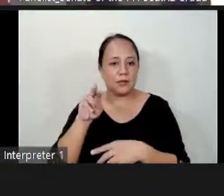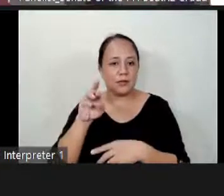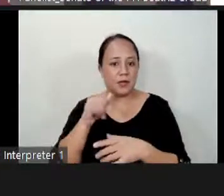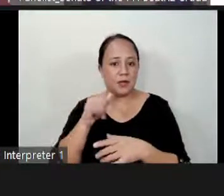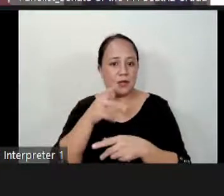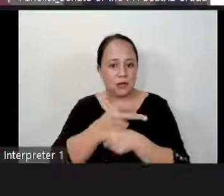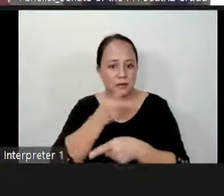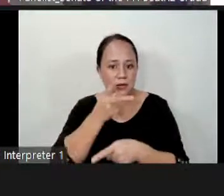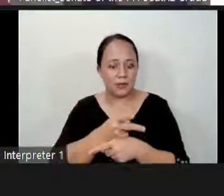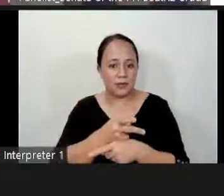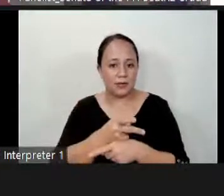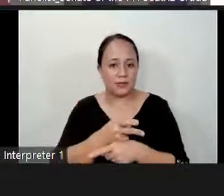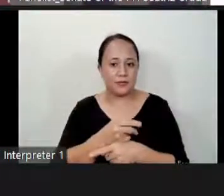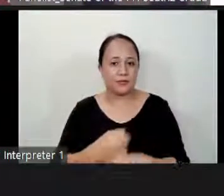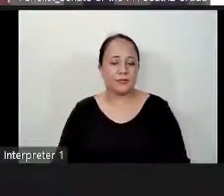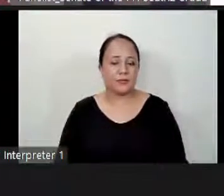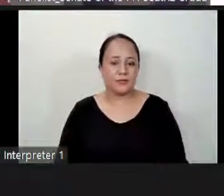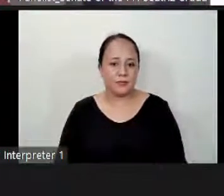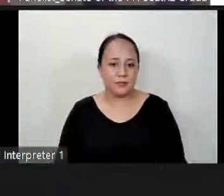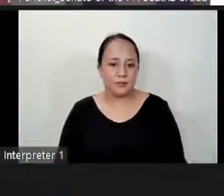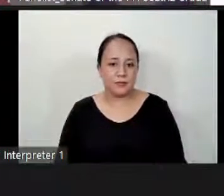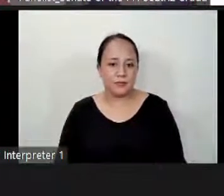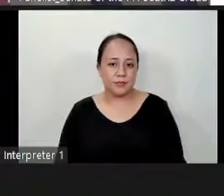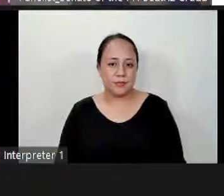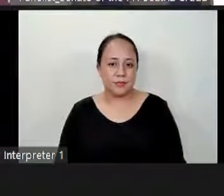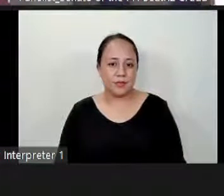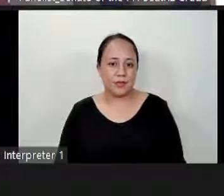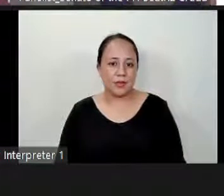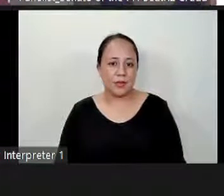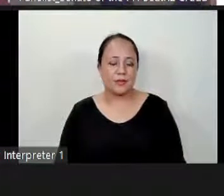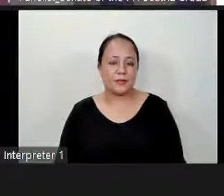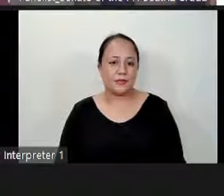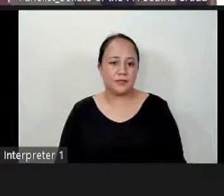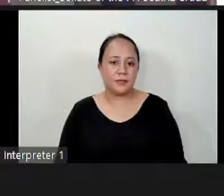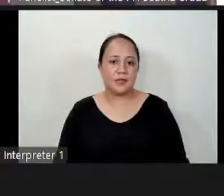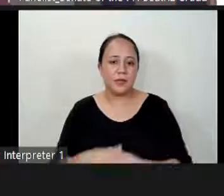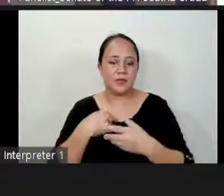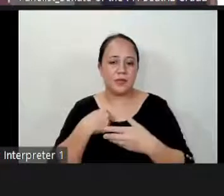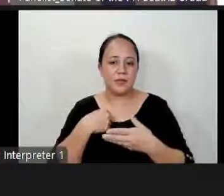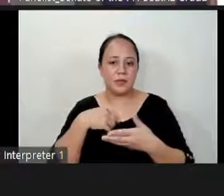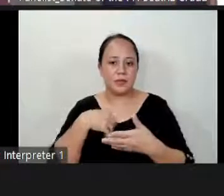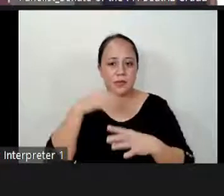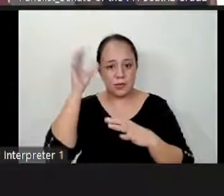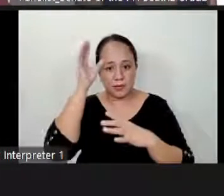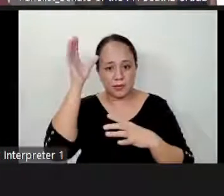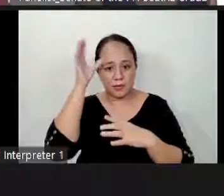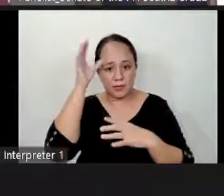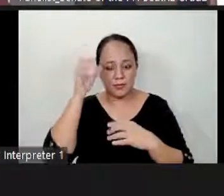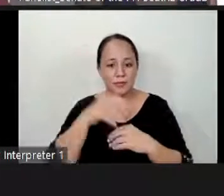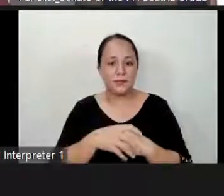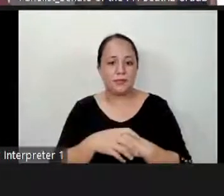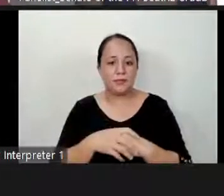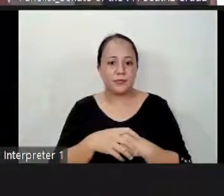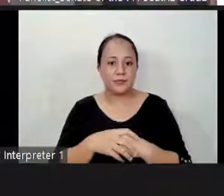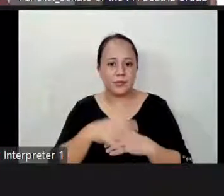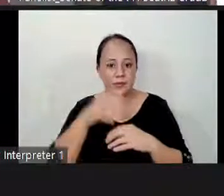siya piecemeal na ito lang ang ma-address natin yung cancer, but what about the other